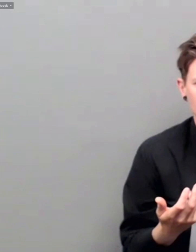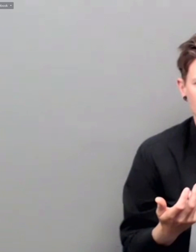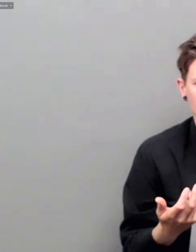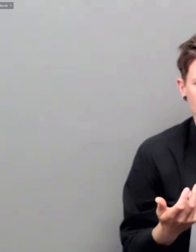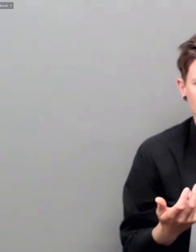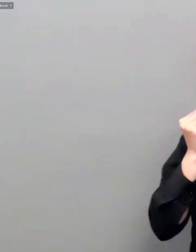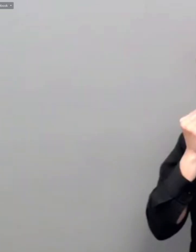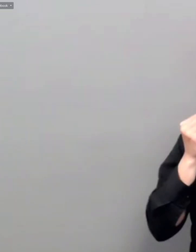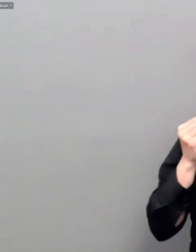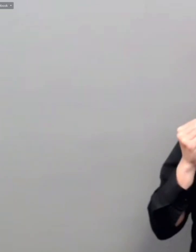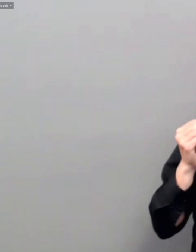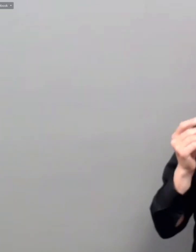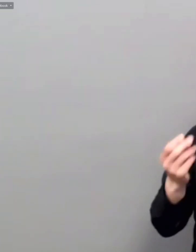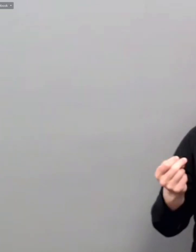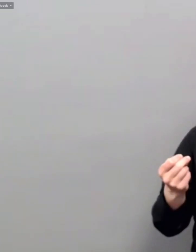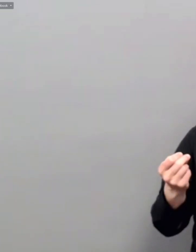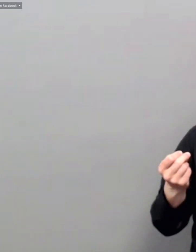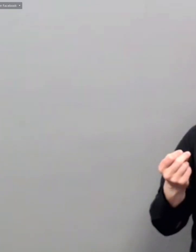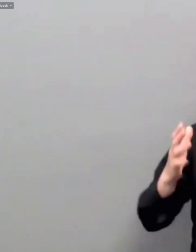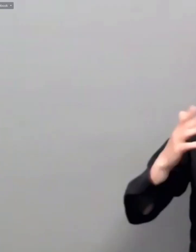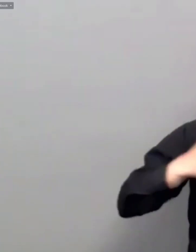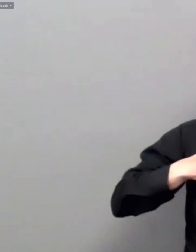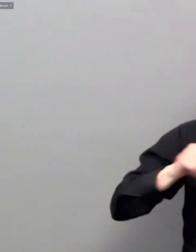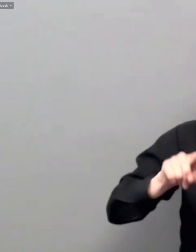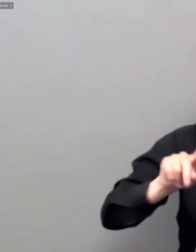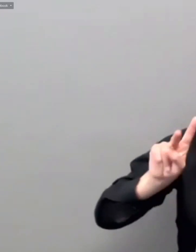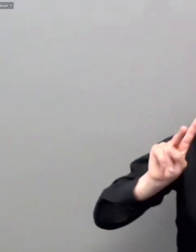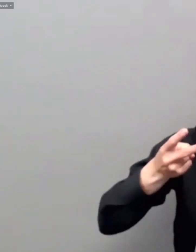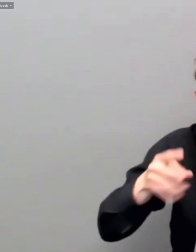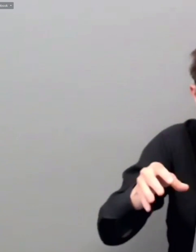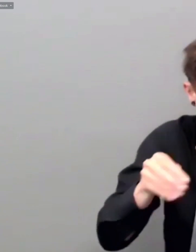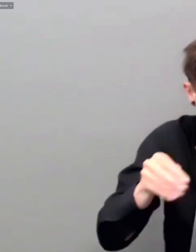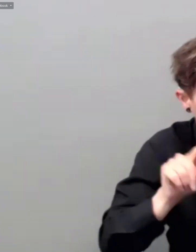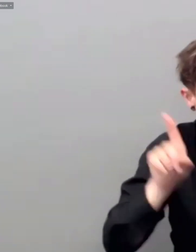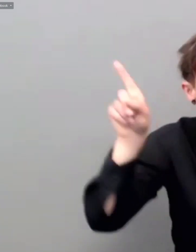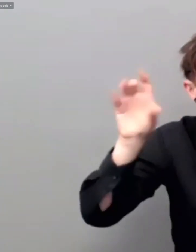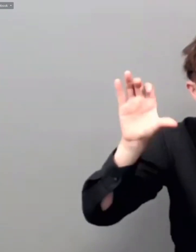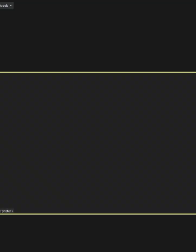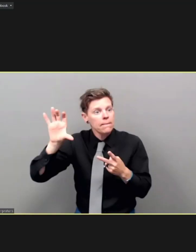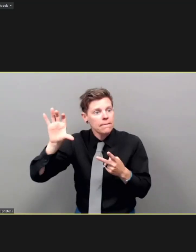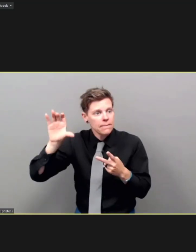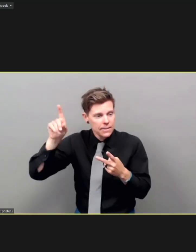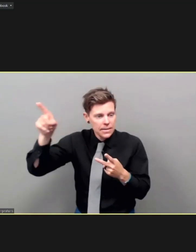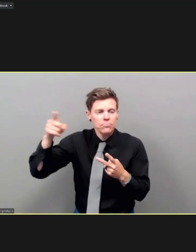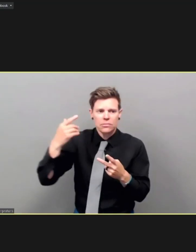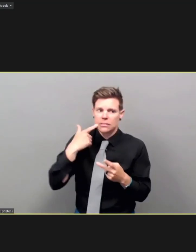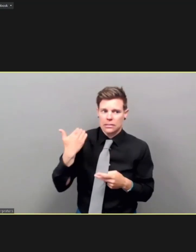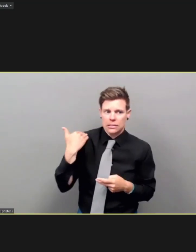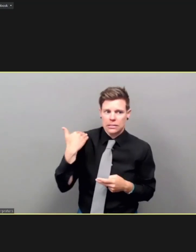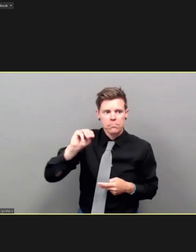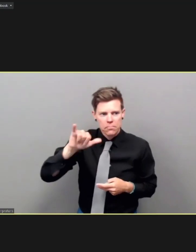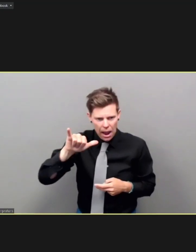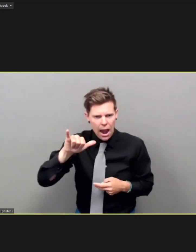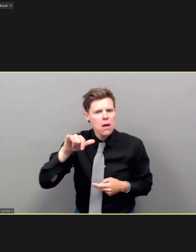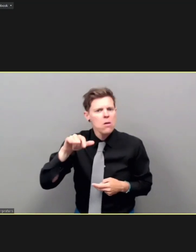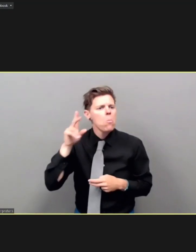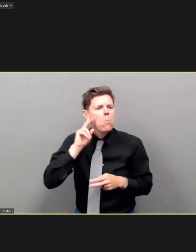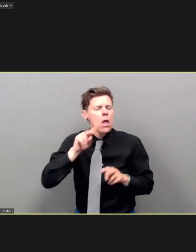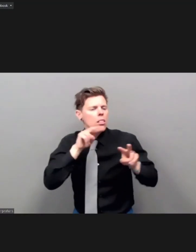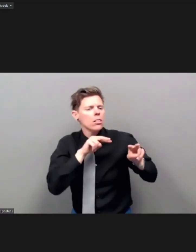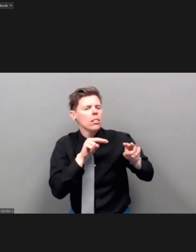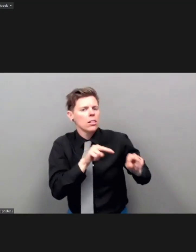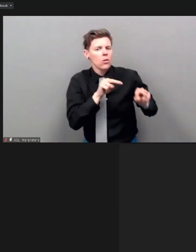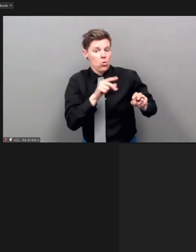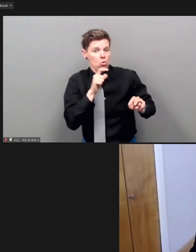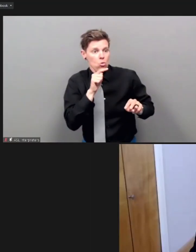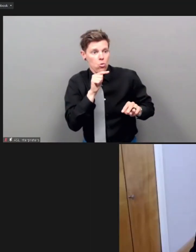and Prevention at the start of May said they were going to be monitoring breakthrough cases differently and just looking at ones with